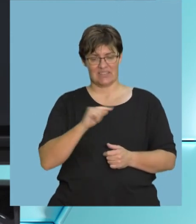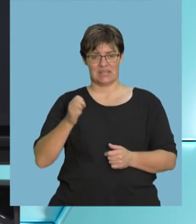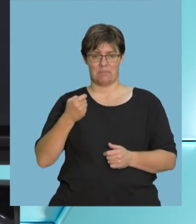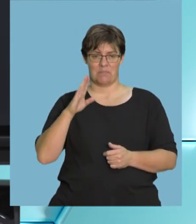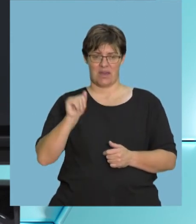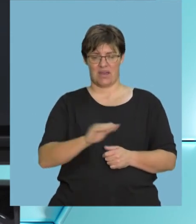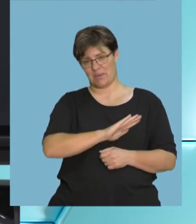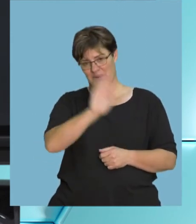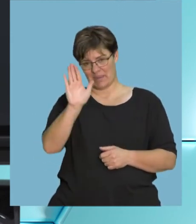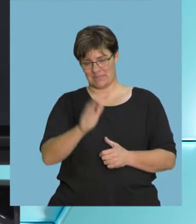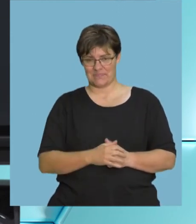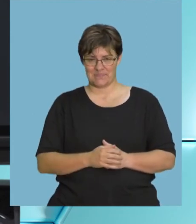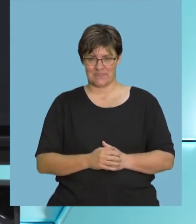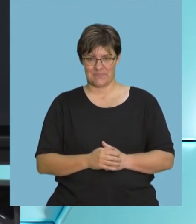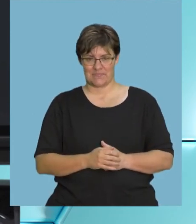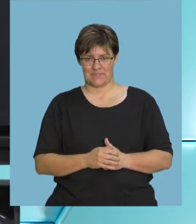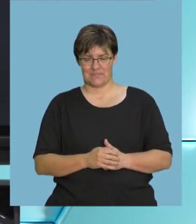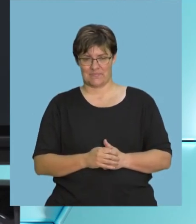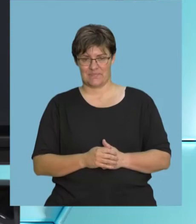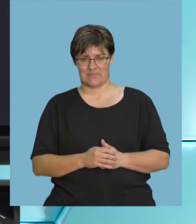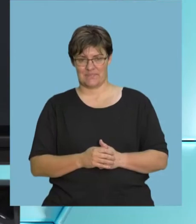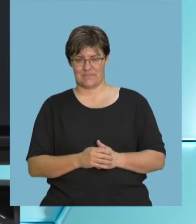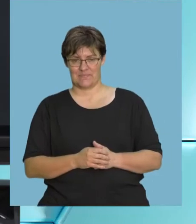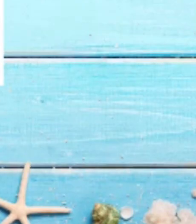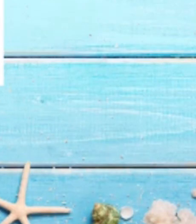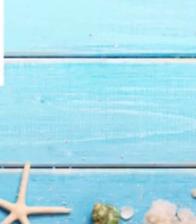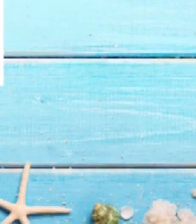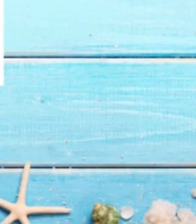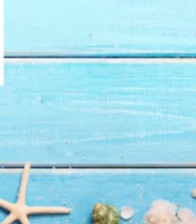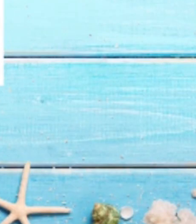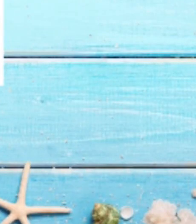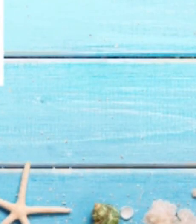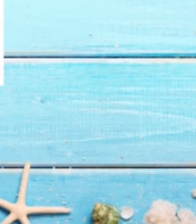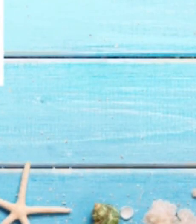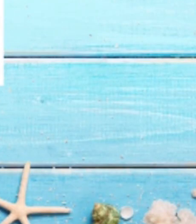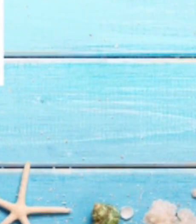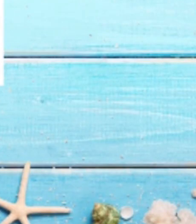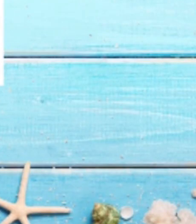we've reached the end of today's session. From myself, Themba Ncube, cheers and bye-bye.